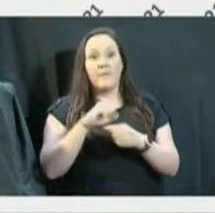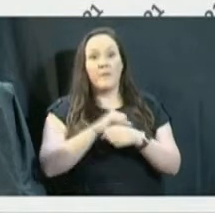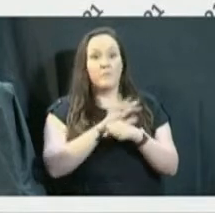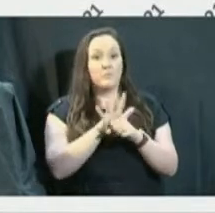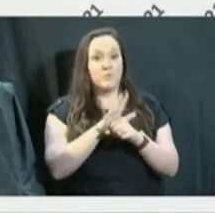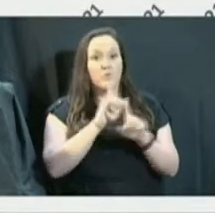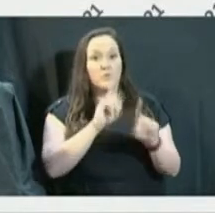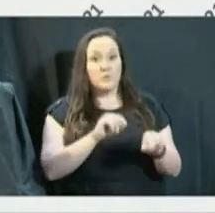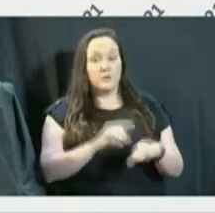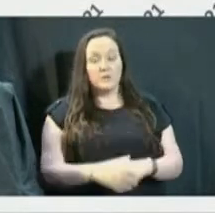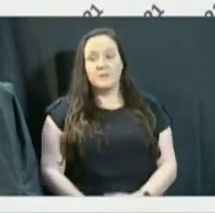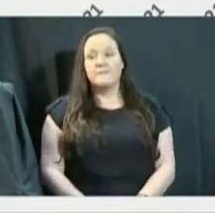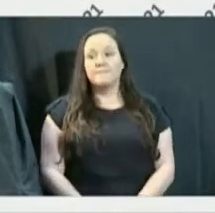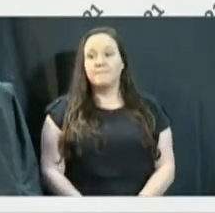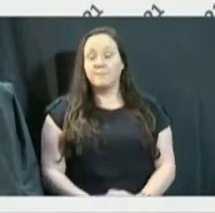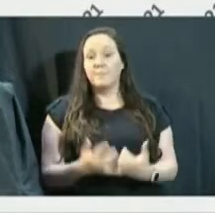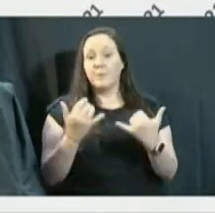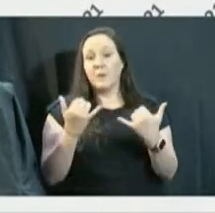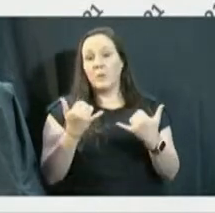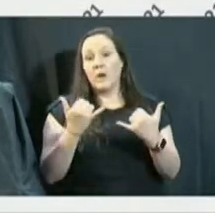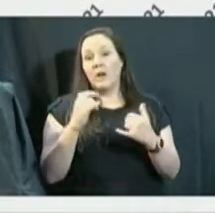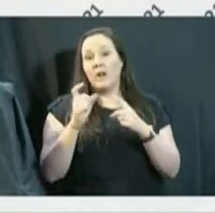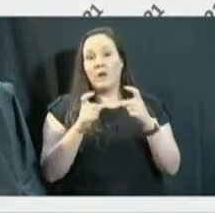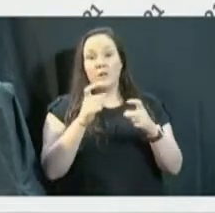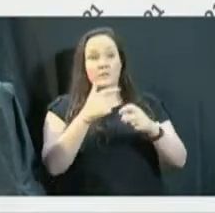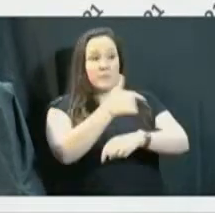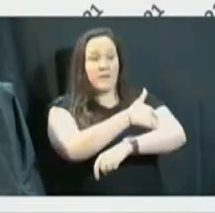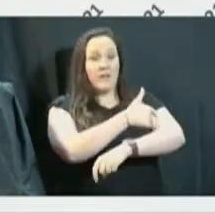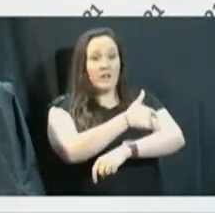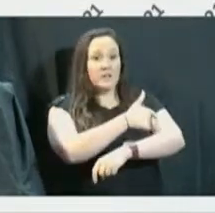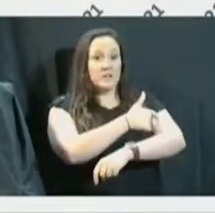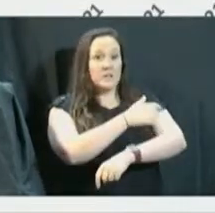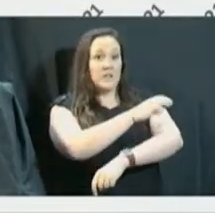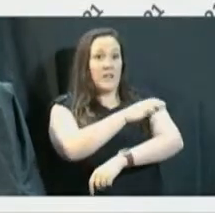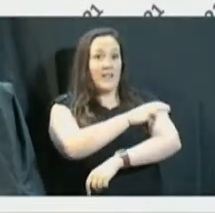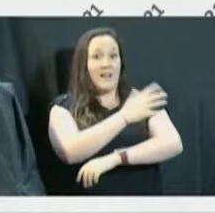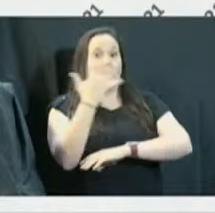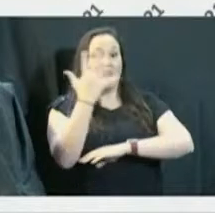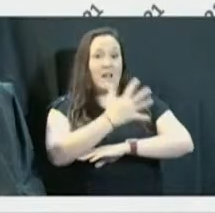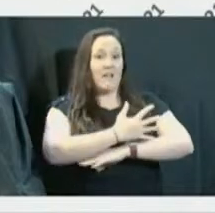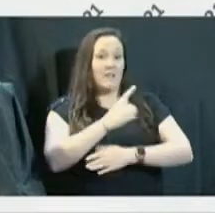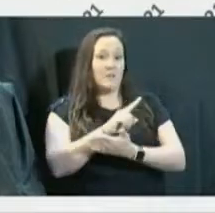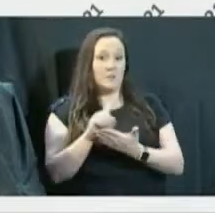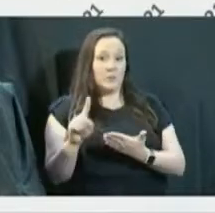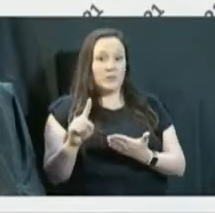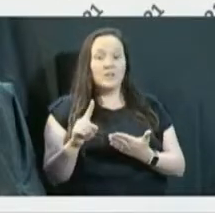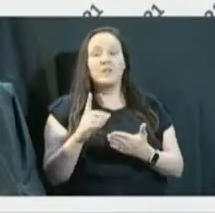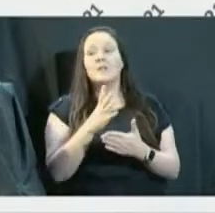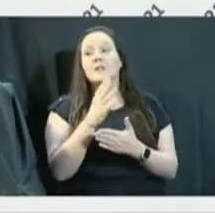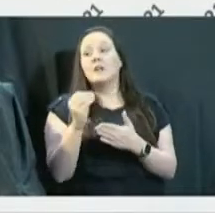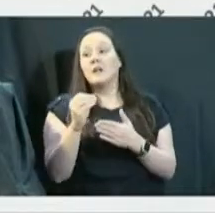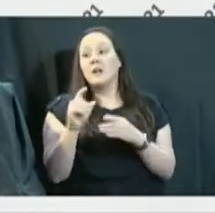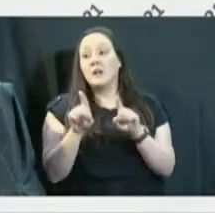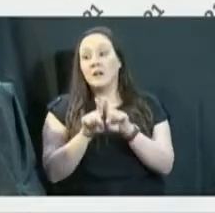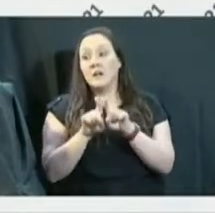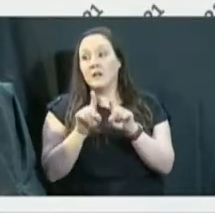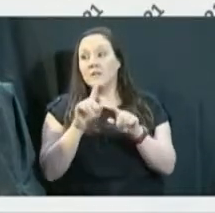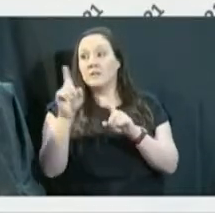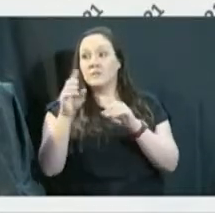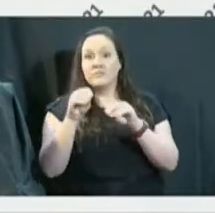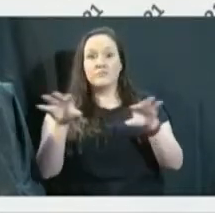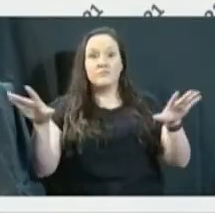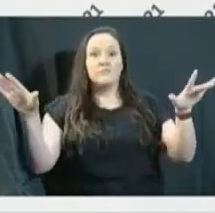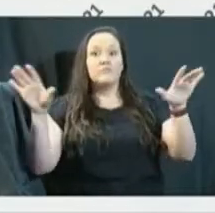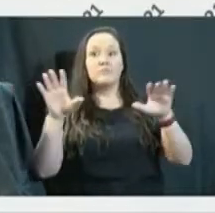response. We are currently vaccinating at the health department clinics 5 days a week. Additionally, we are in the community providing